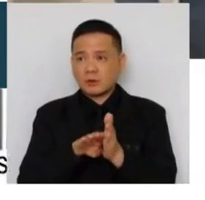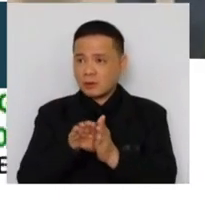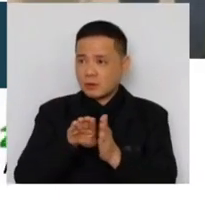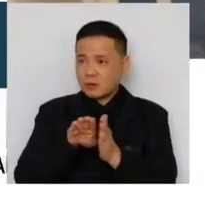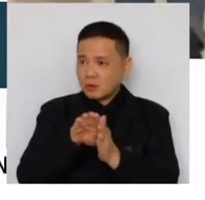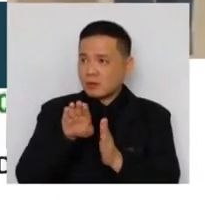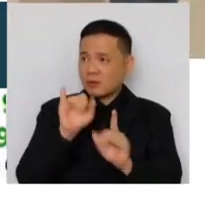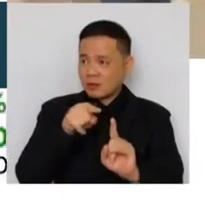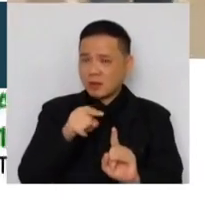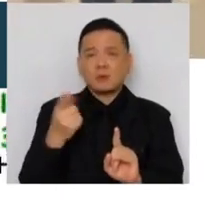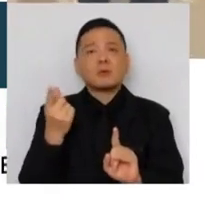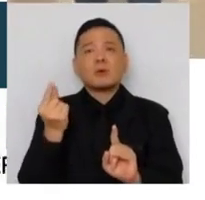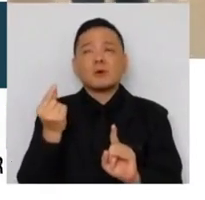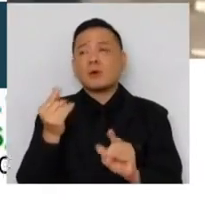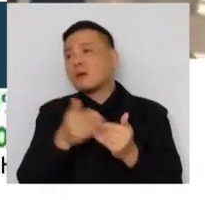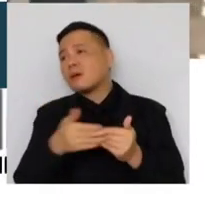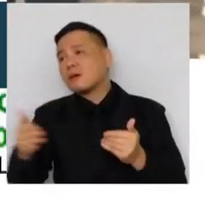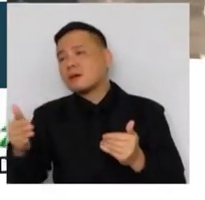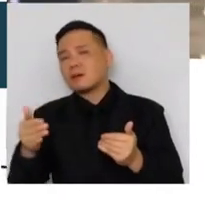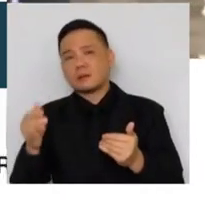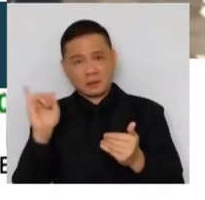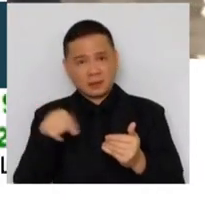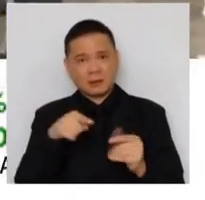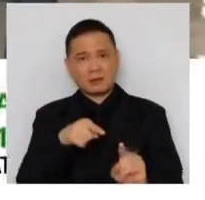gagawin. Is there such a thing?